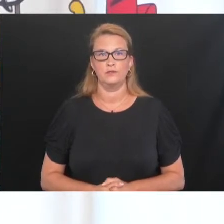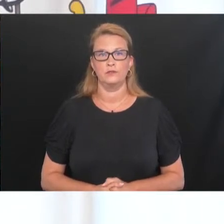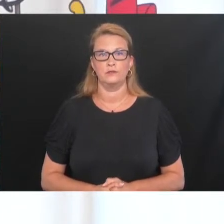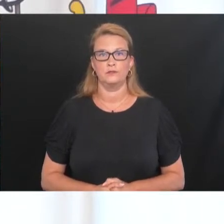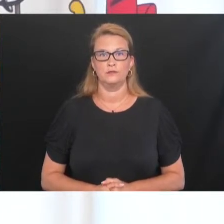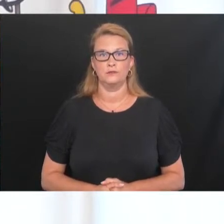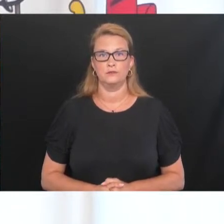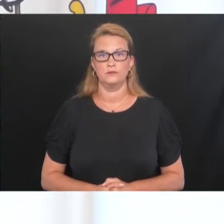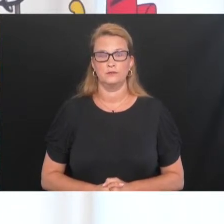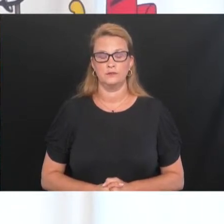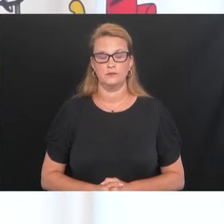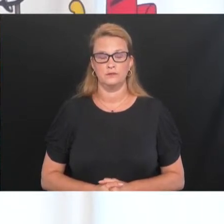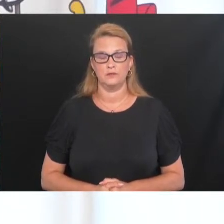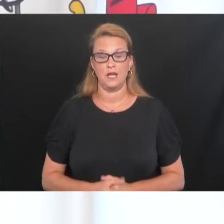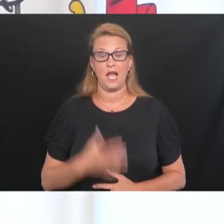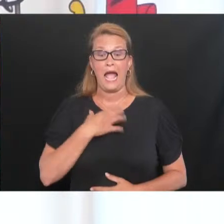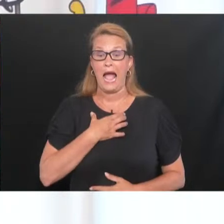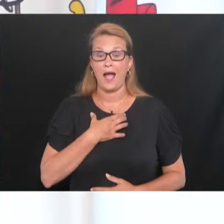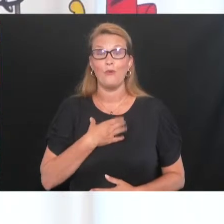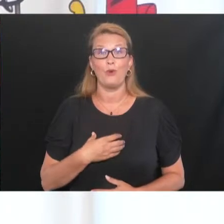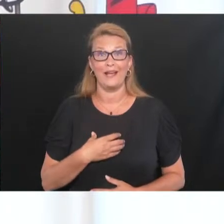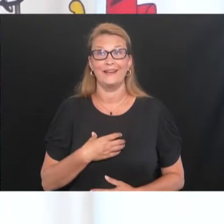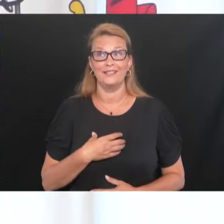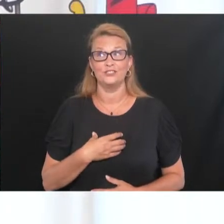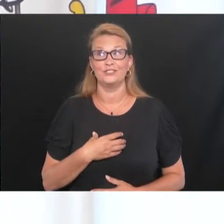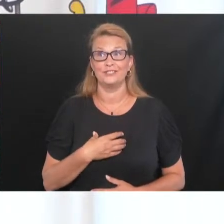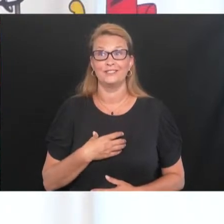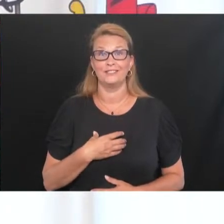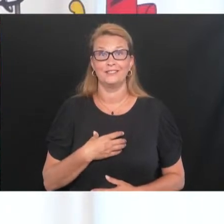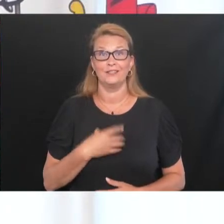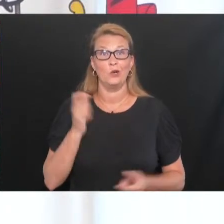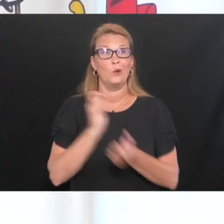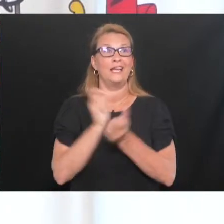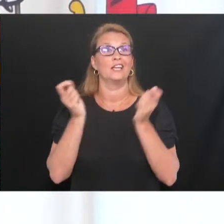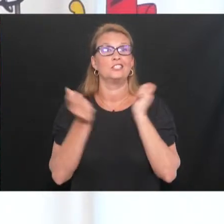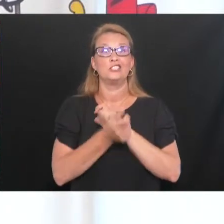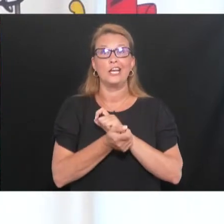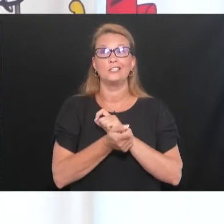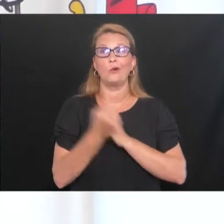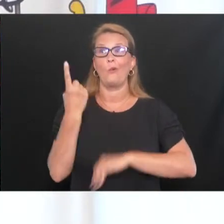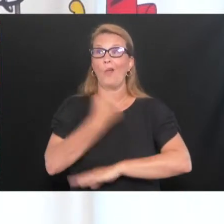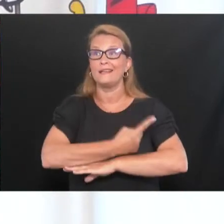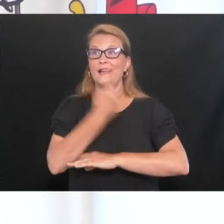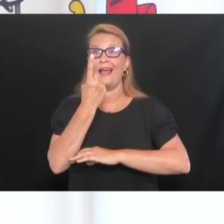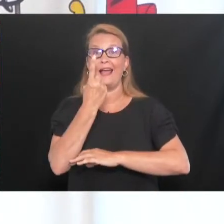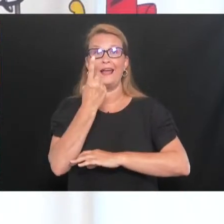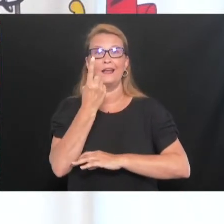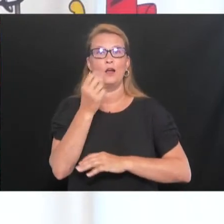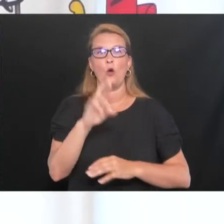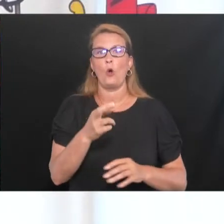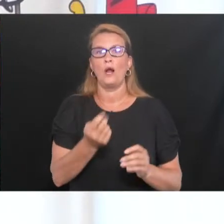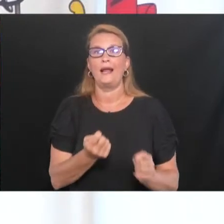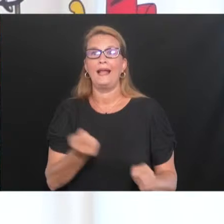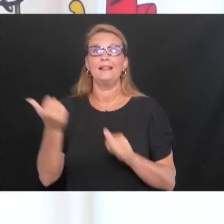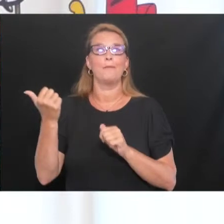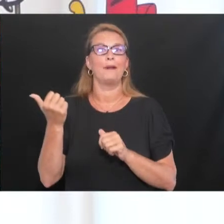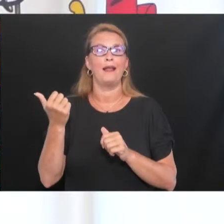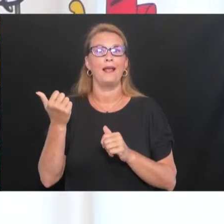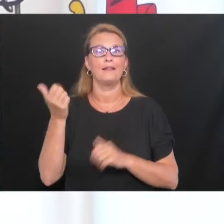I wish to goodness we could be announcing we're going to be changing our briefings to 1 day or eliminating our briefings.